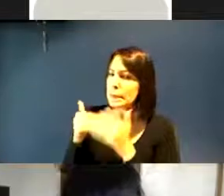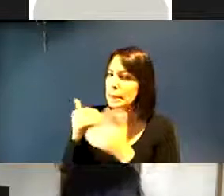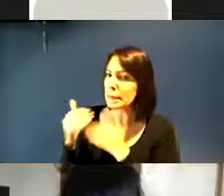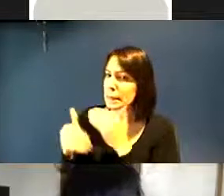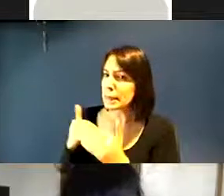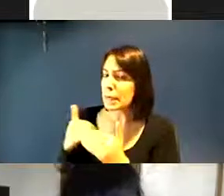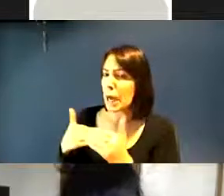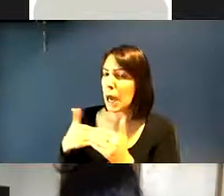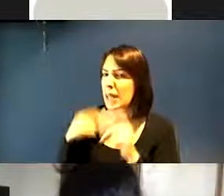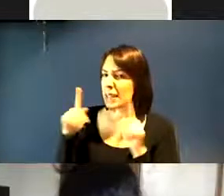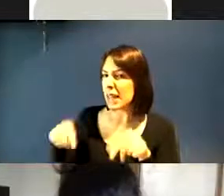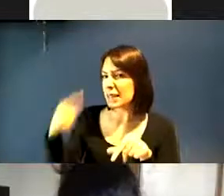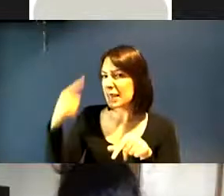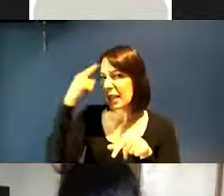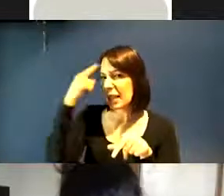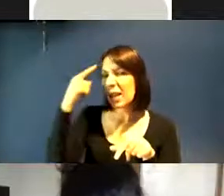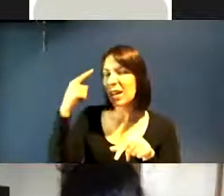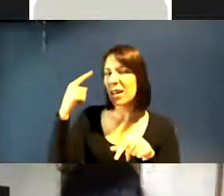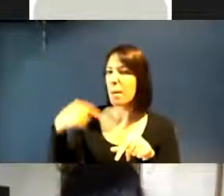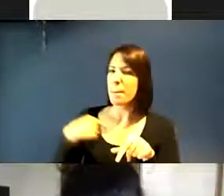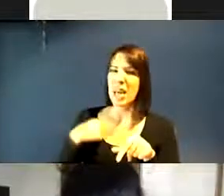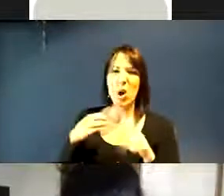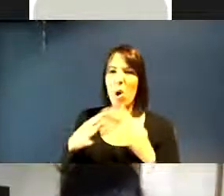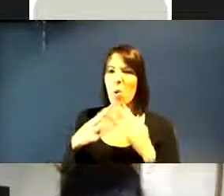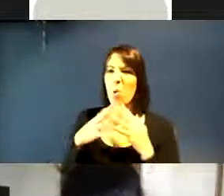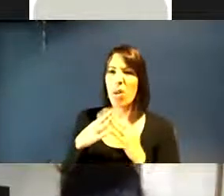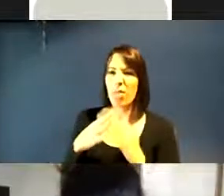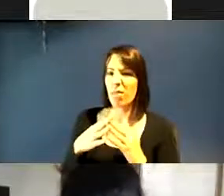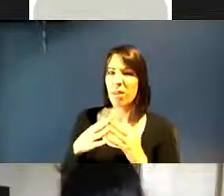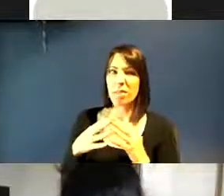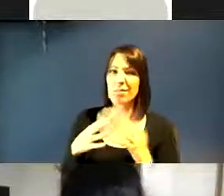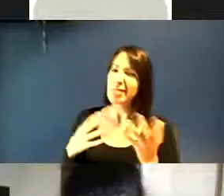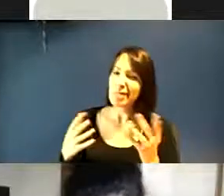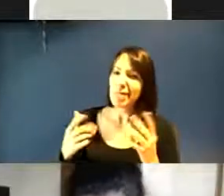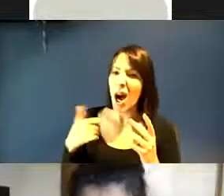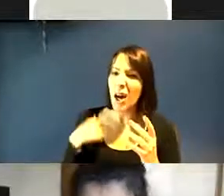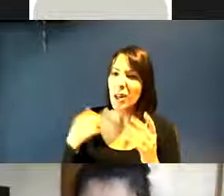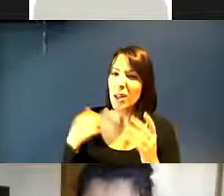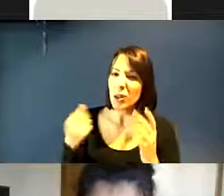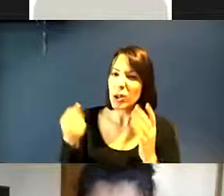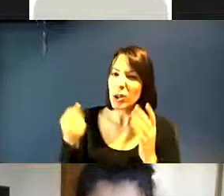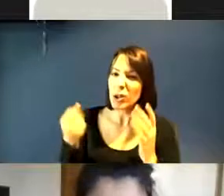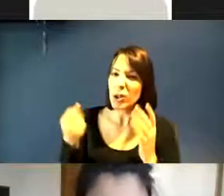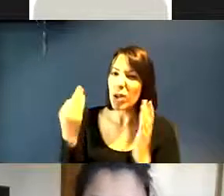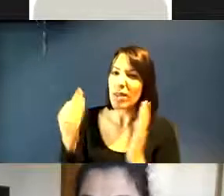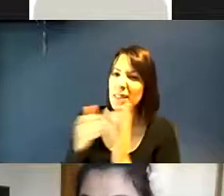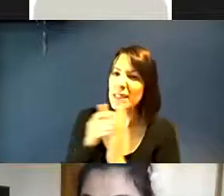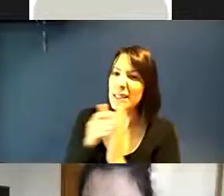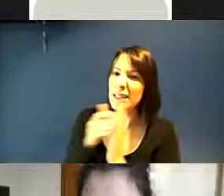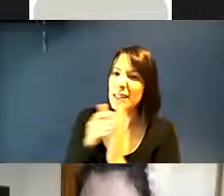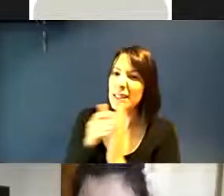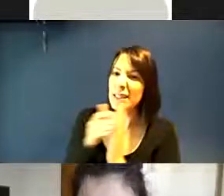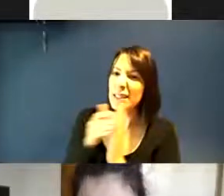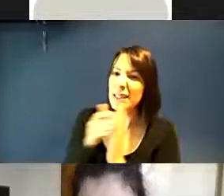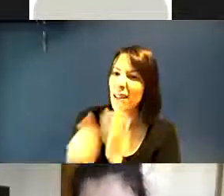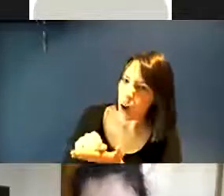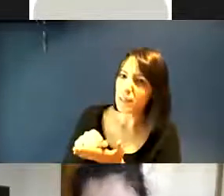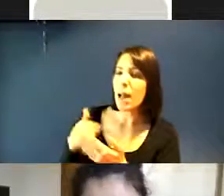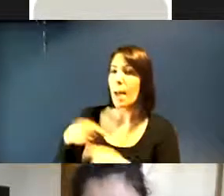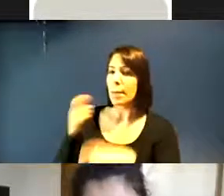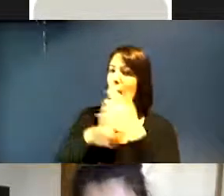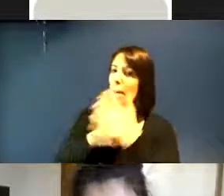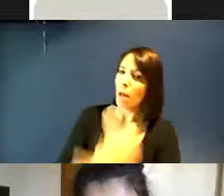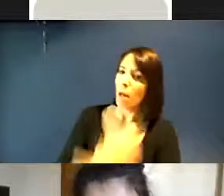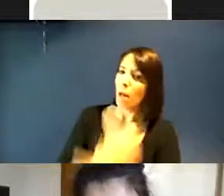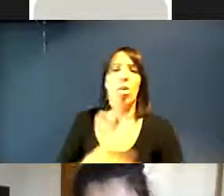And I thought, well, maybe I can't work. Maybe I don't have value. And I kind of became increasingly unwell. Now, the reason why I'd moved